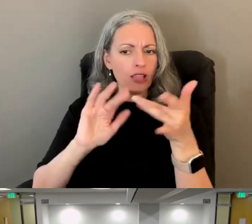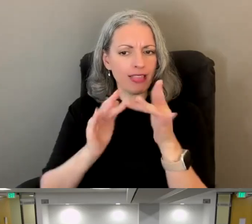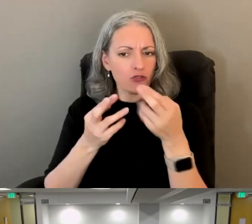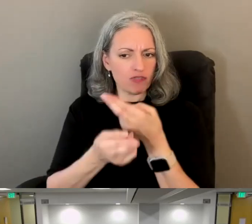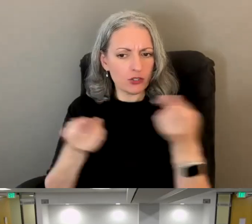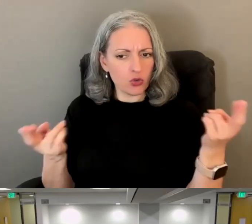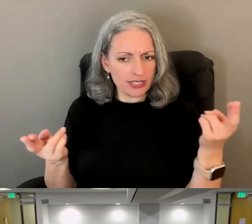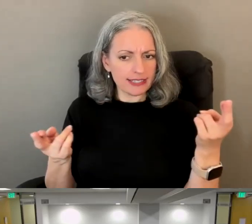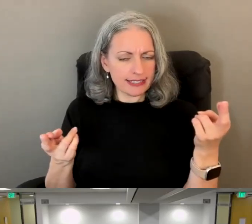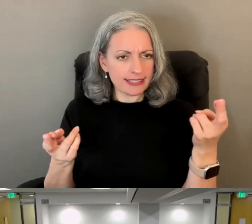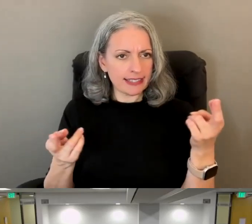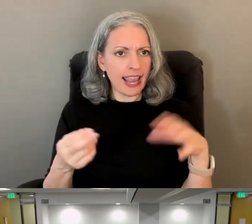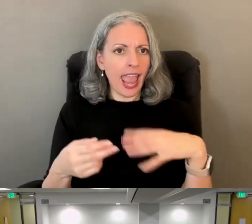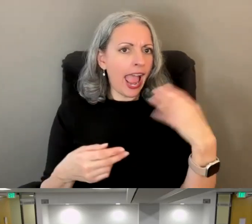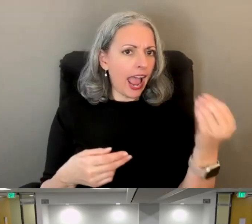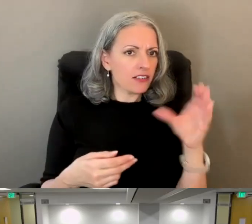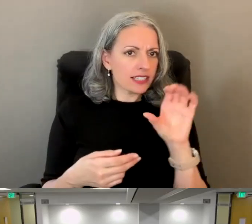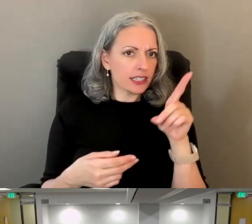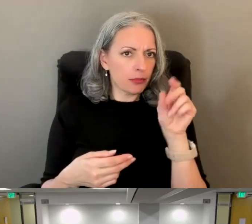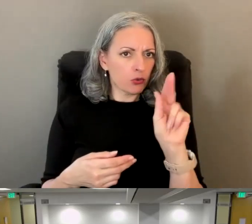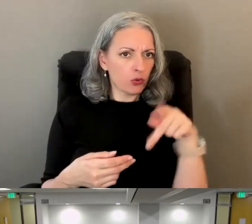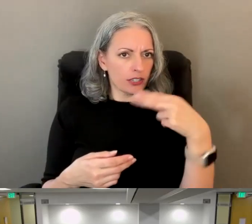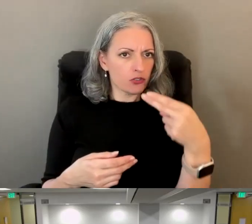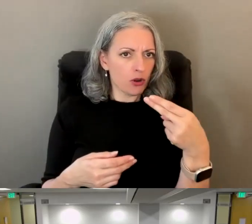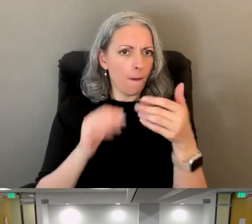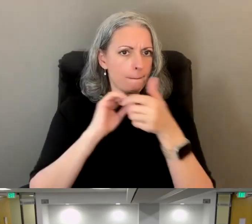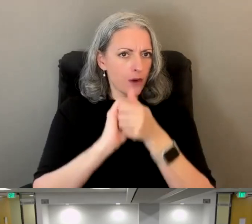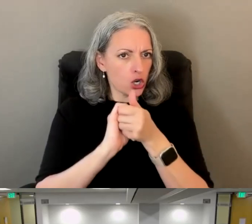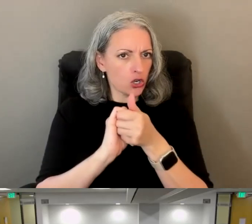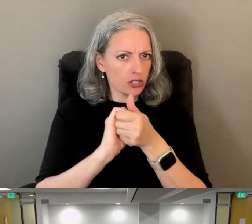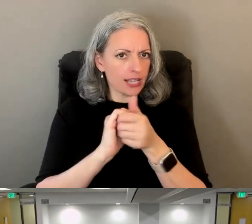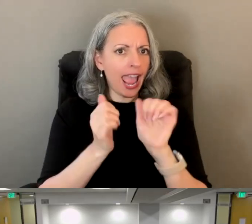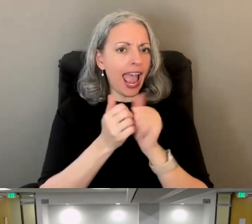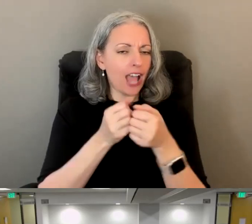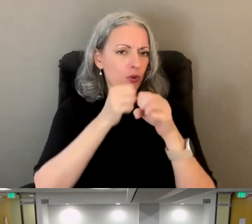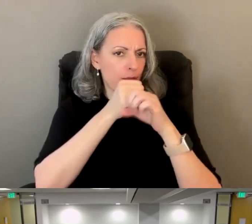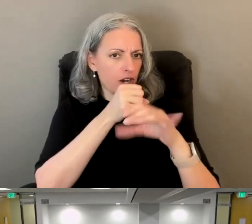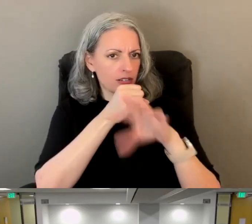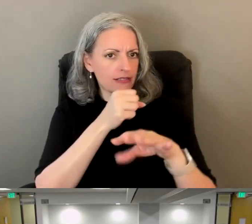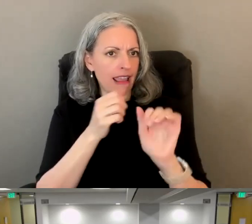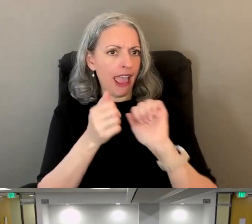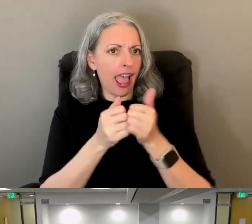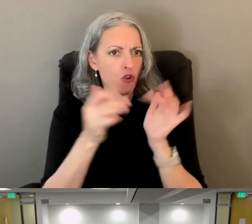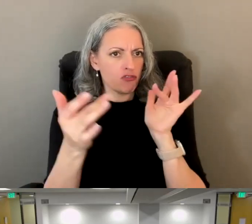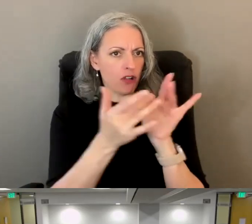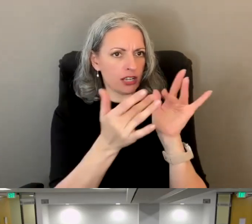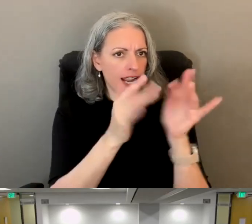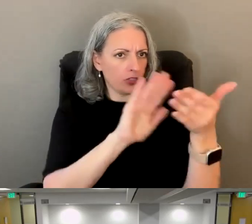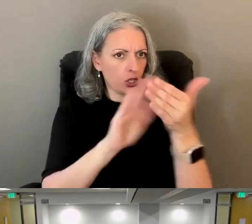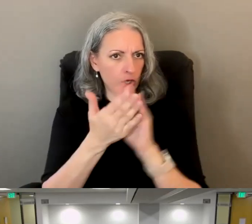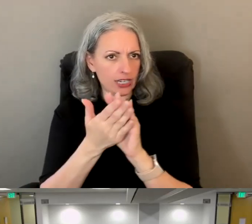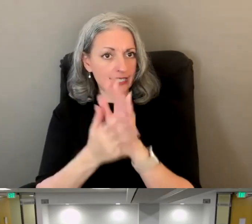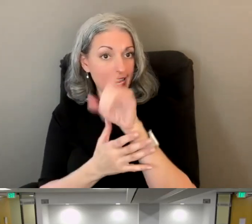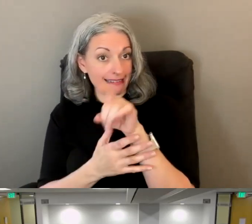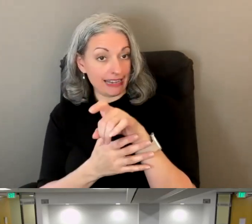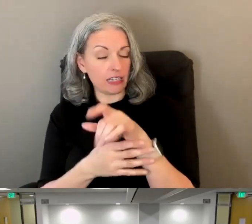resources, our out of CDPH partners, and how do we market this? How do we reach the communities it needs to